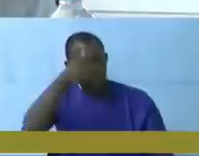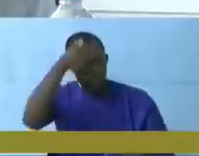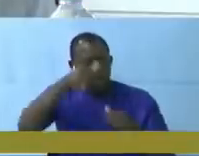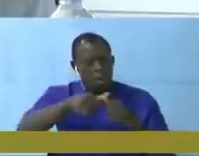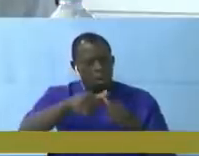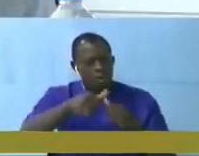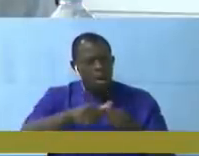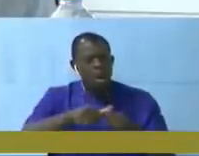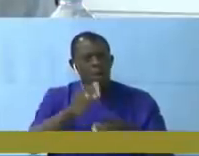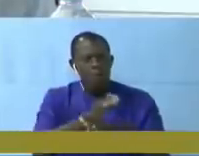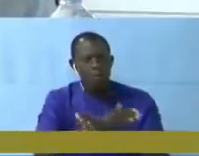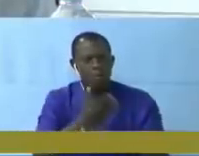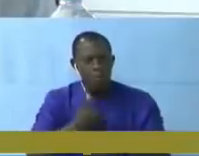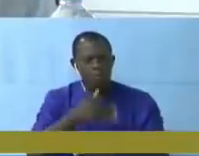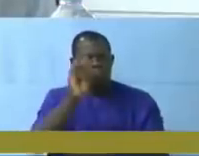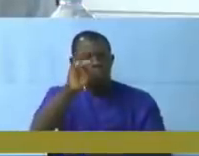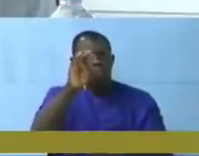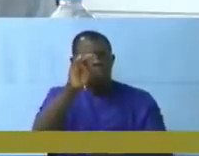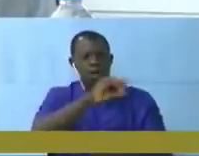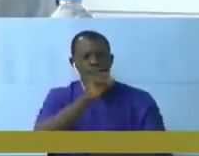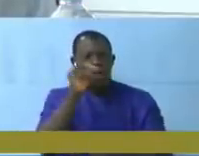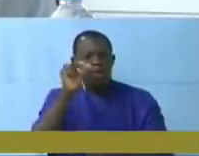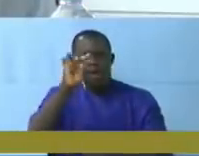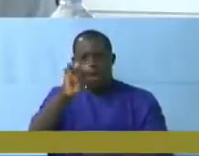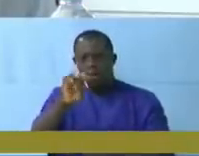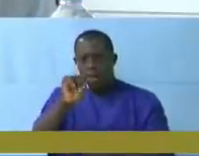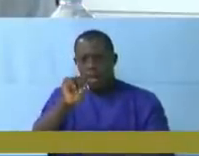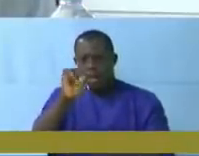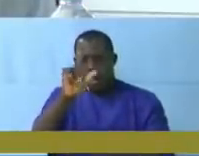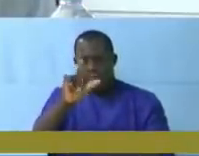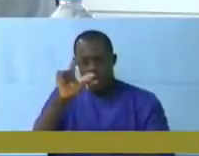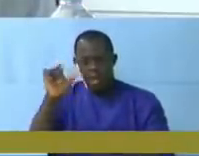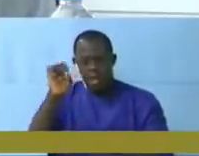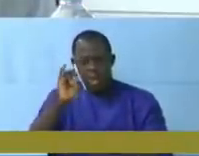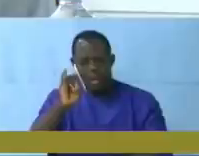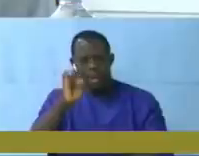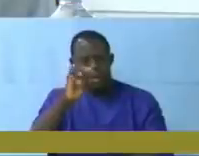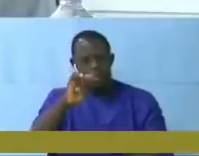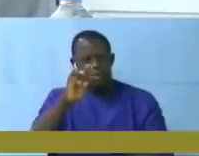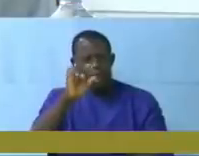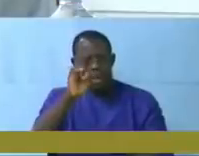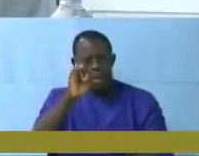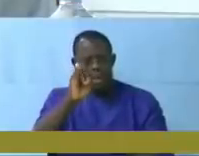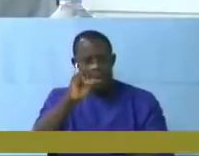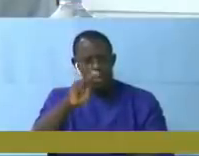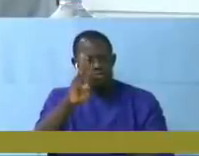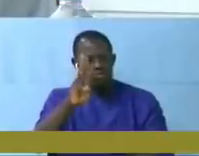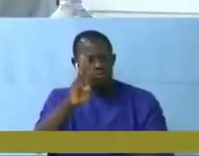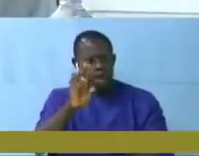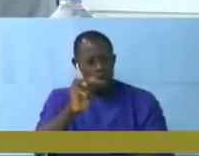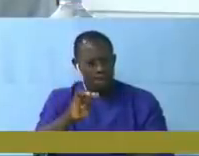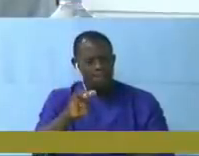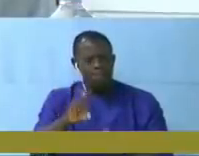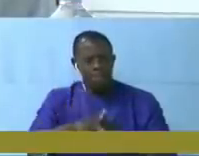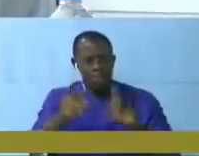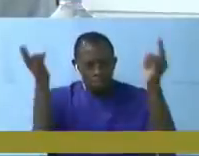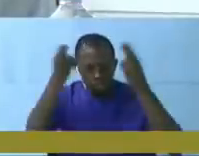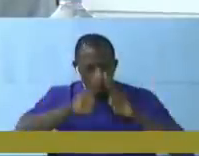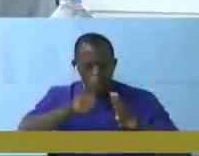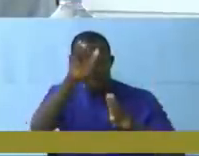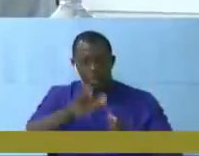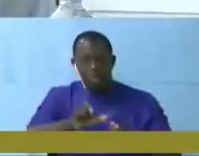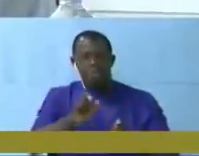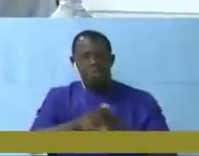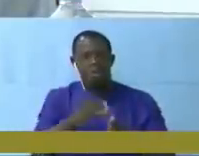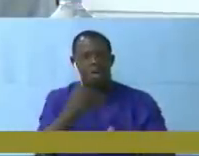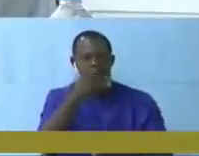call ourselves the Millennium Lawyers. Dañu daan oy nak Millennium Lawyers. And which part did you belong? That